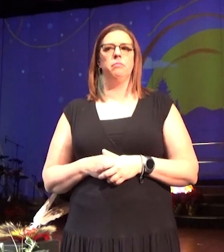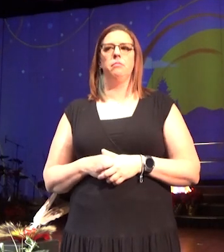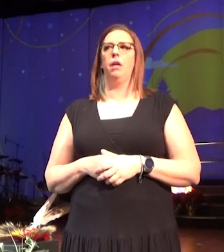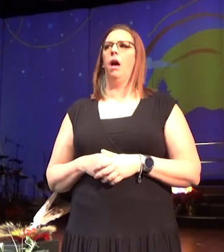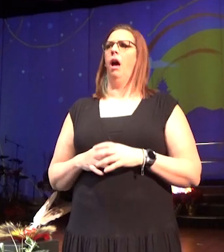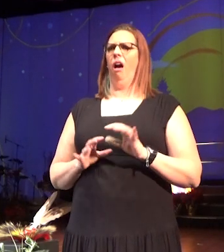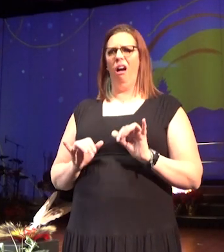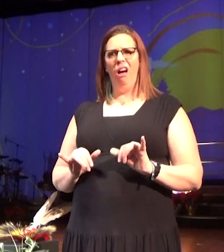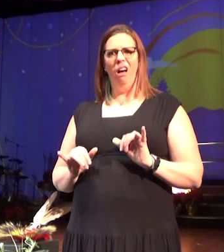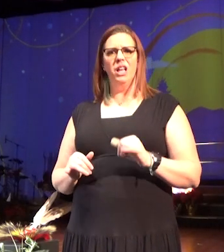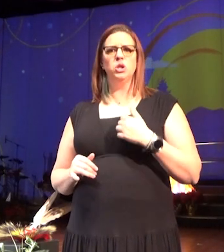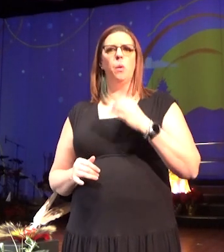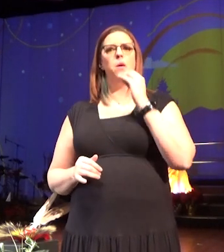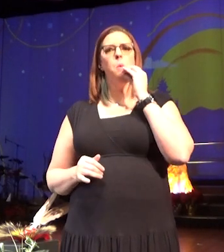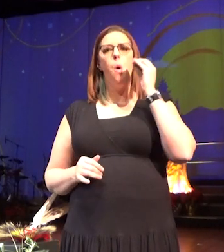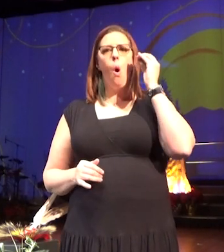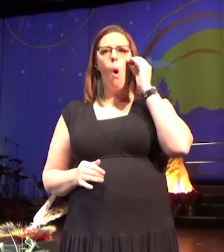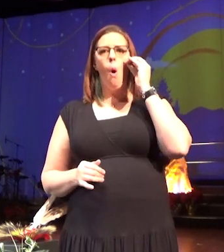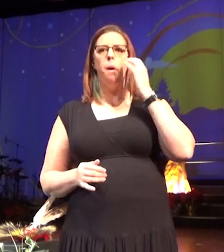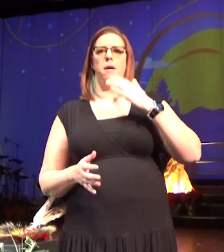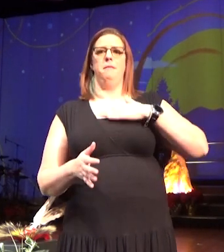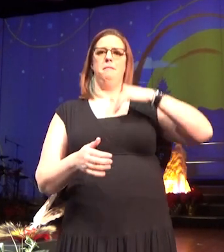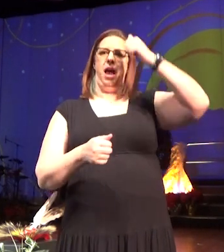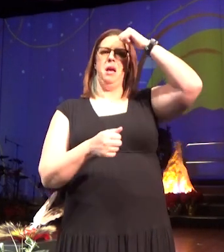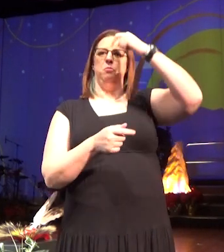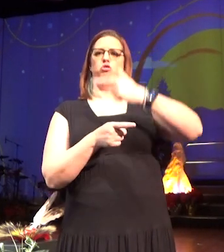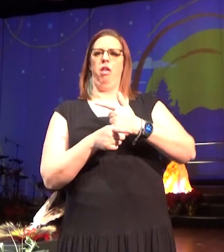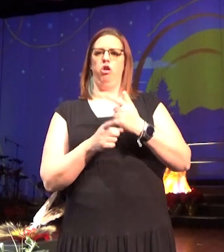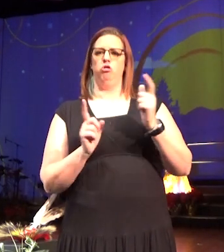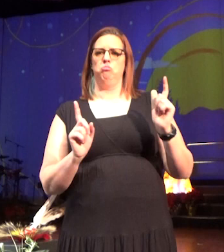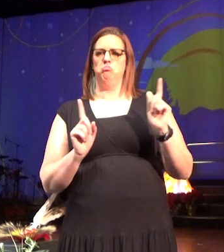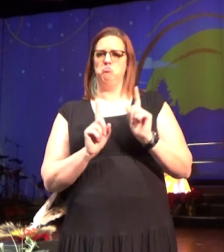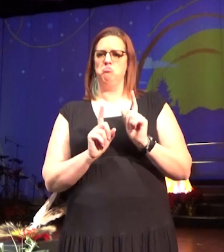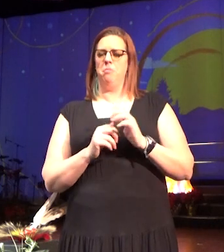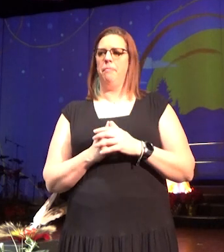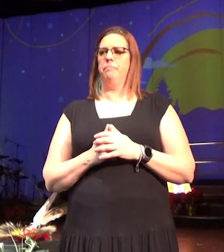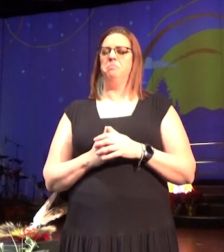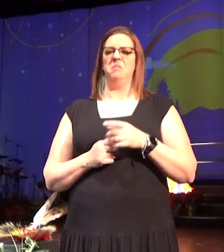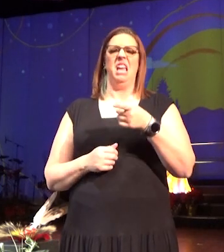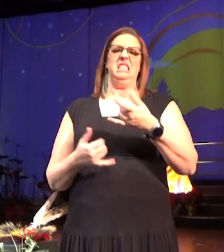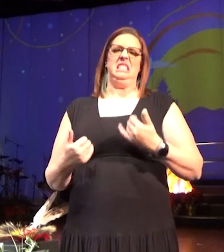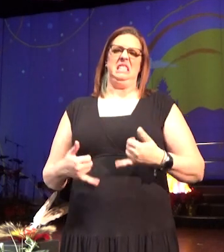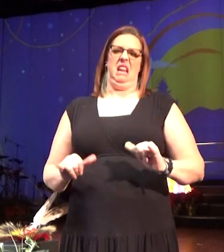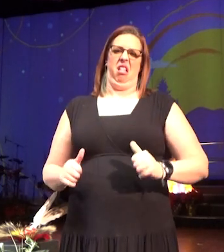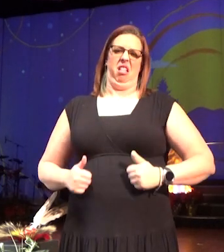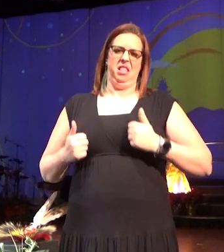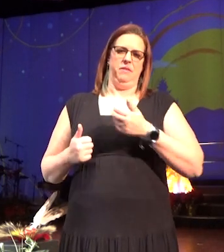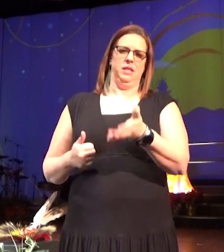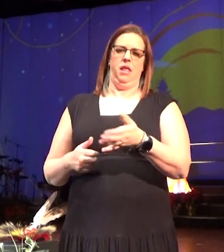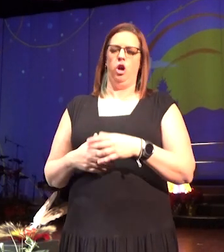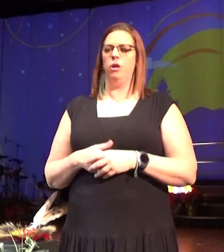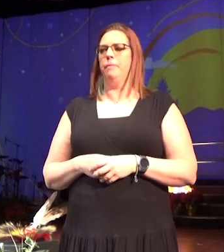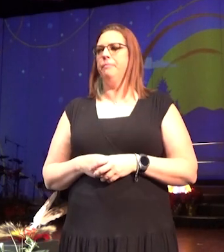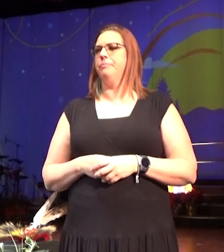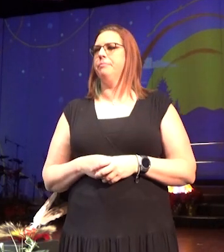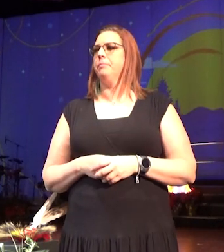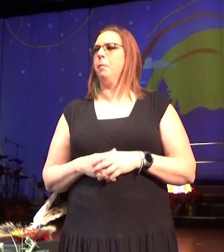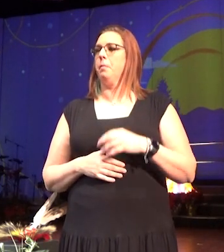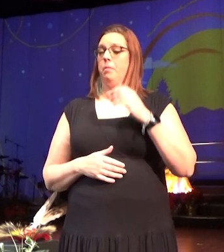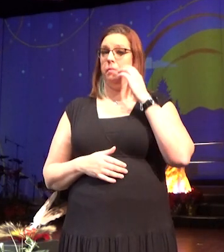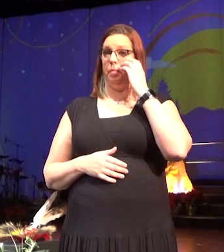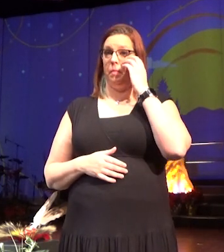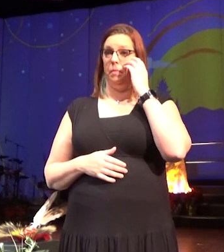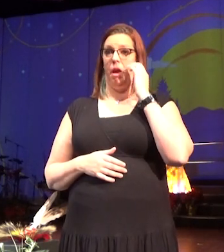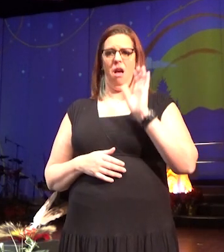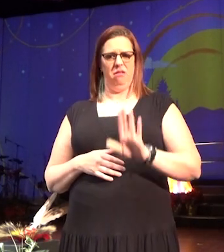So I went home to my brothers. I stayed out there with my brother. He still lives down there. And